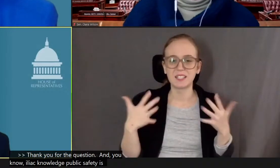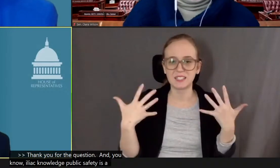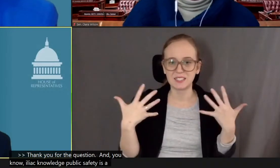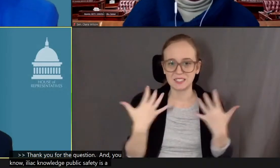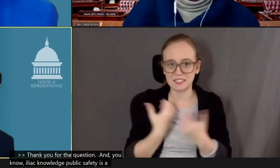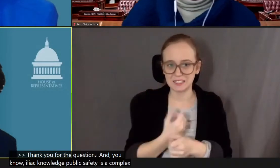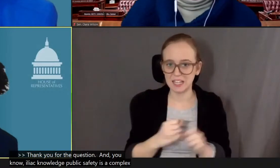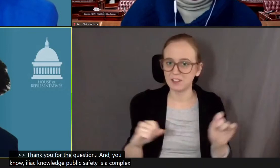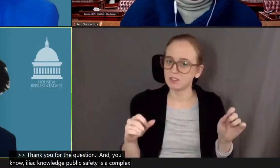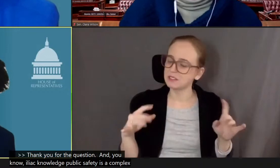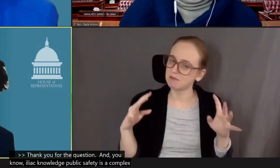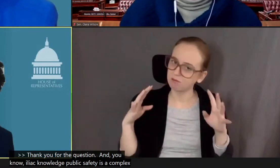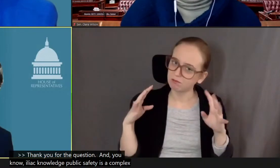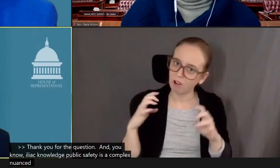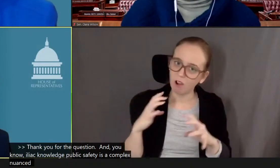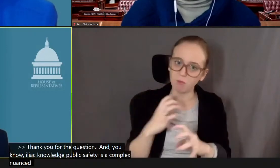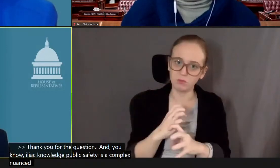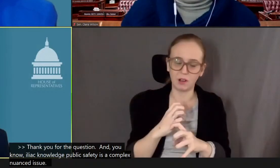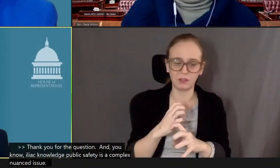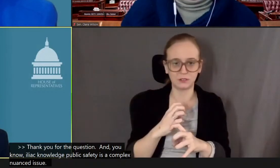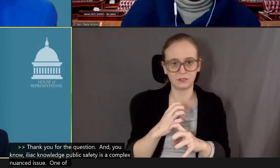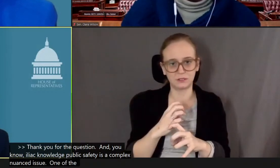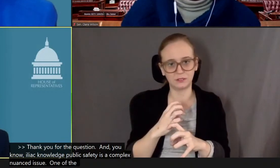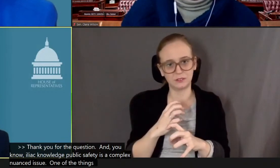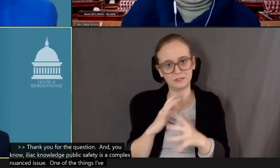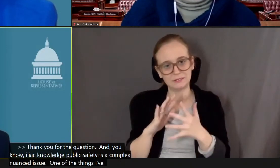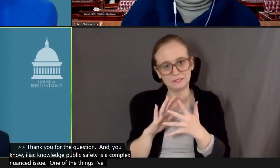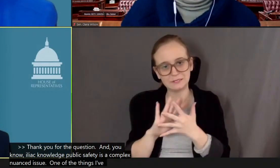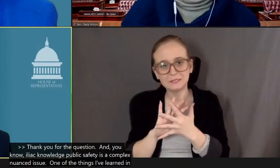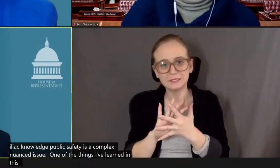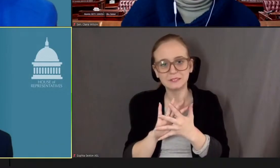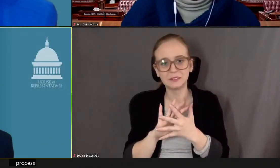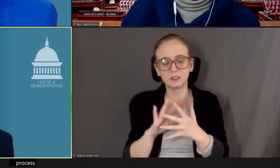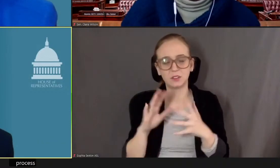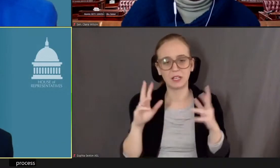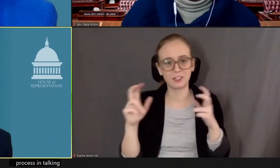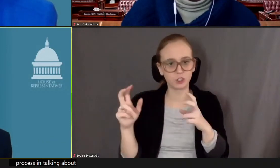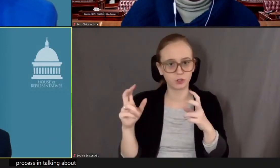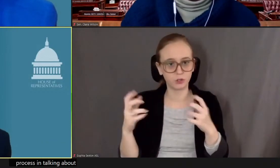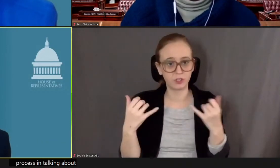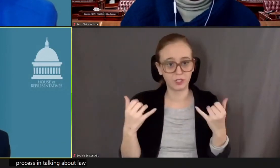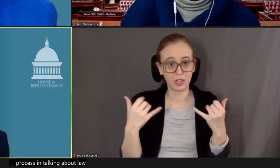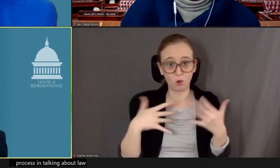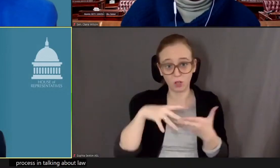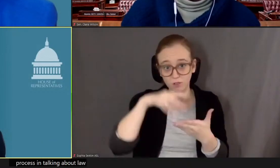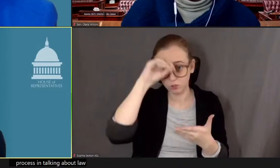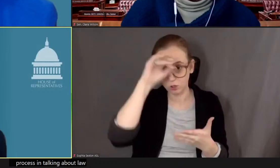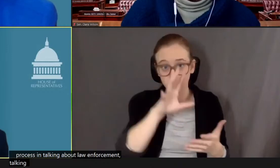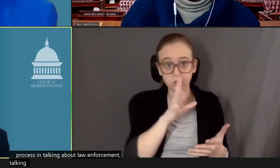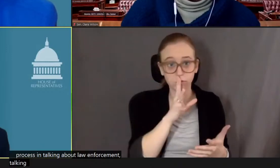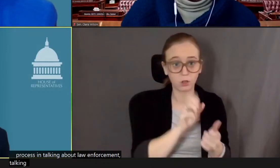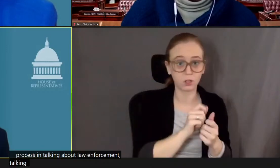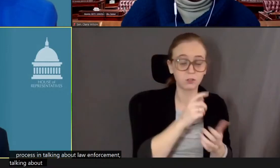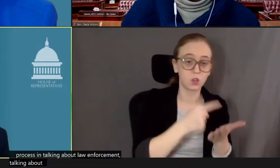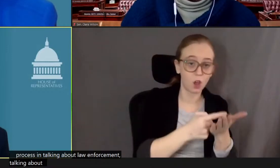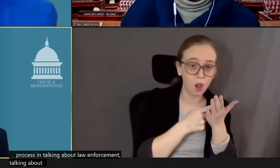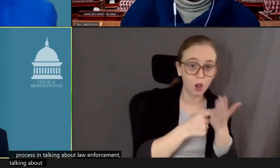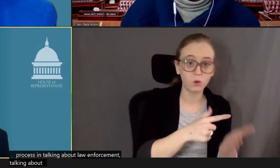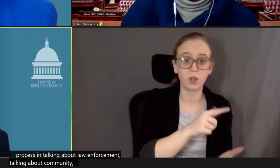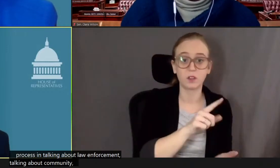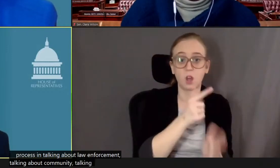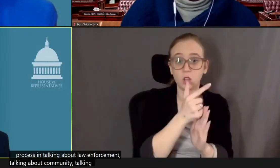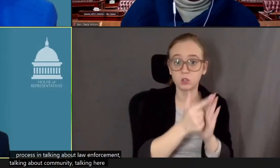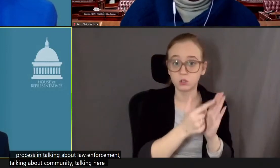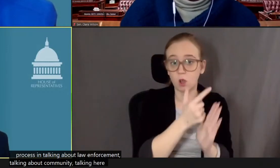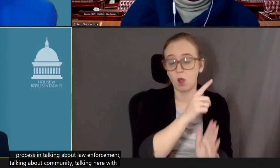issue. One of the things I've learned in this process and talking with law enforcement, talking with community, talking here with our